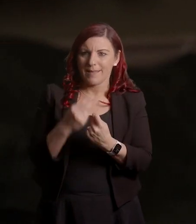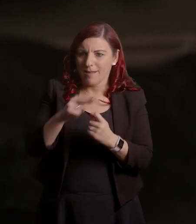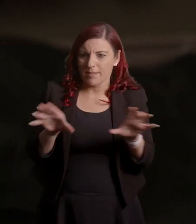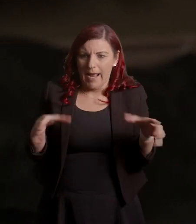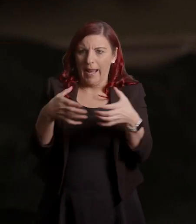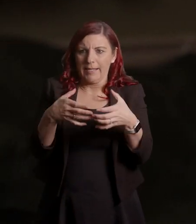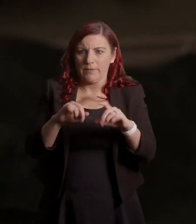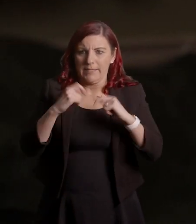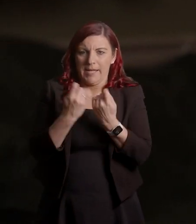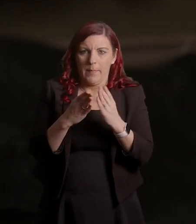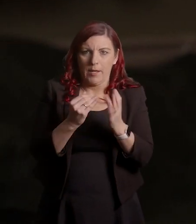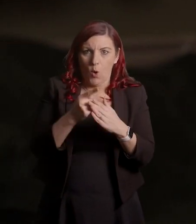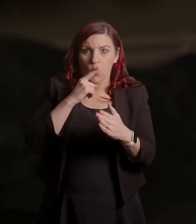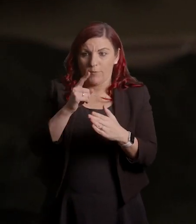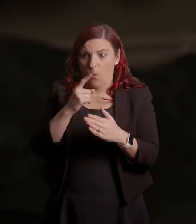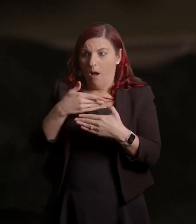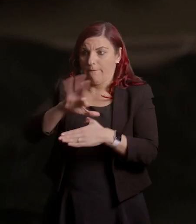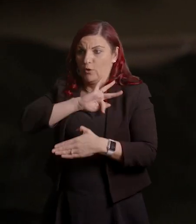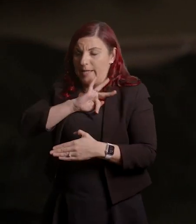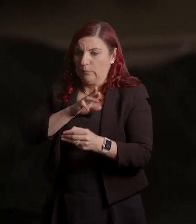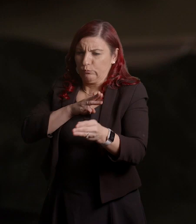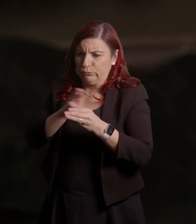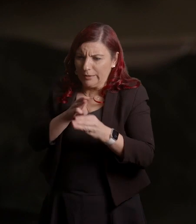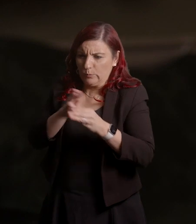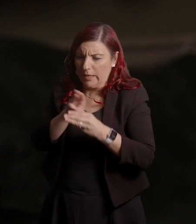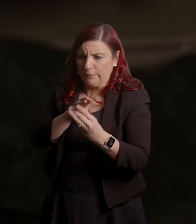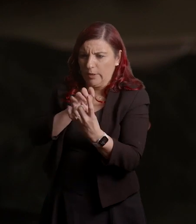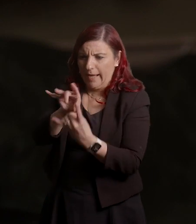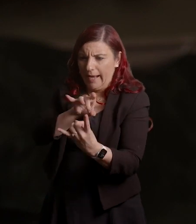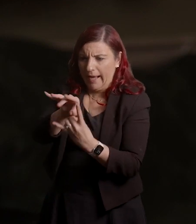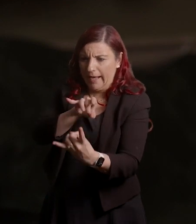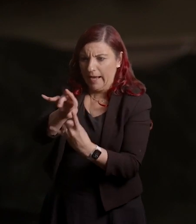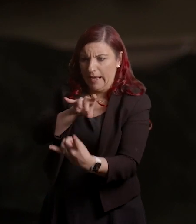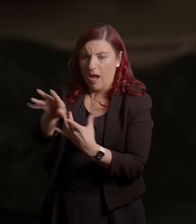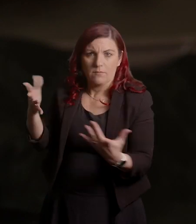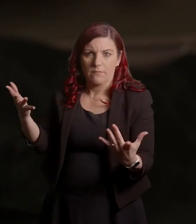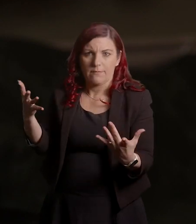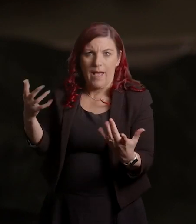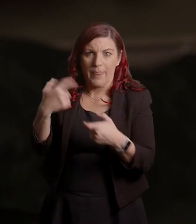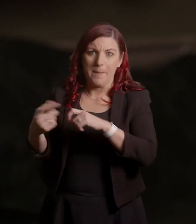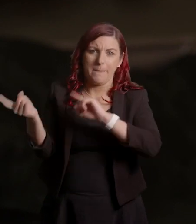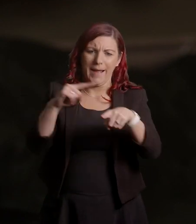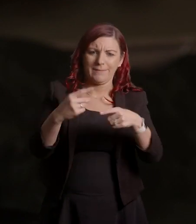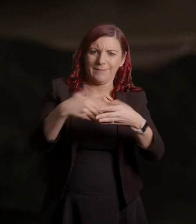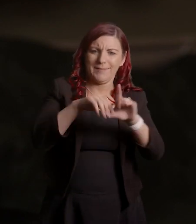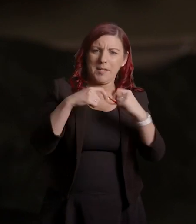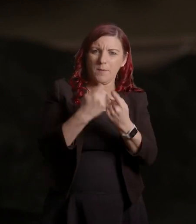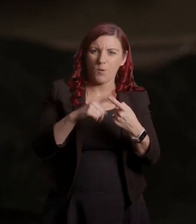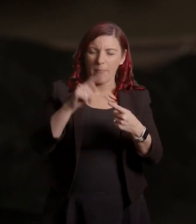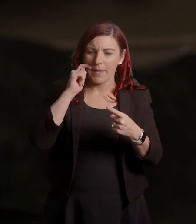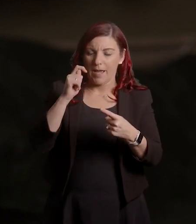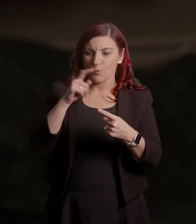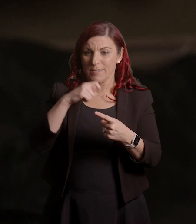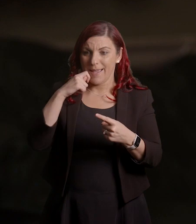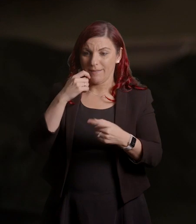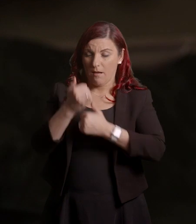That's not a collective thing. You have to go away and get that right on your own before you present it back to the group. So all of those things are admirable